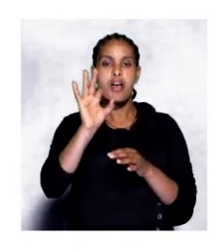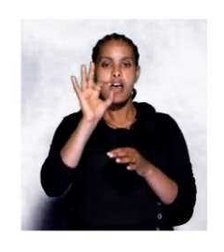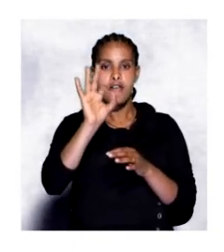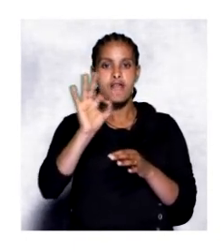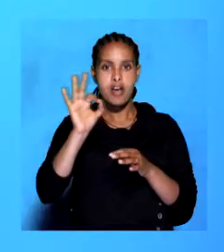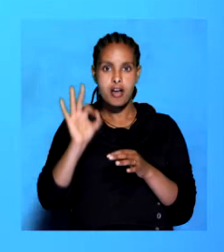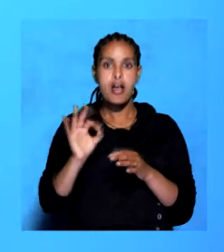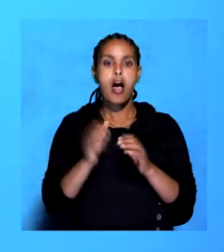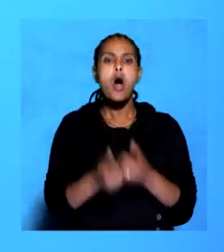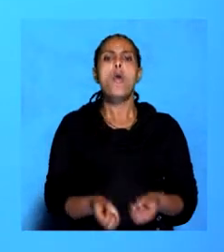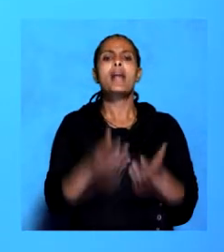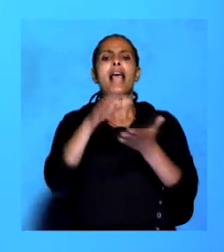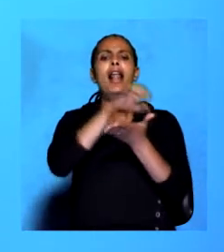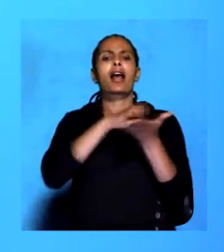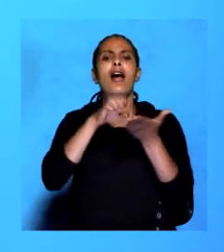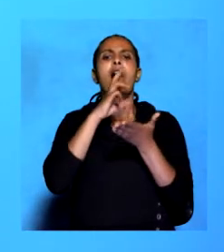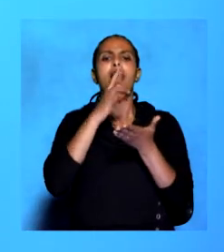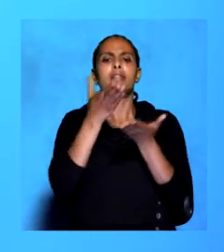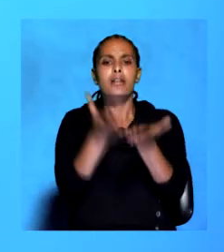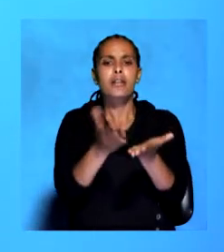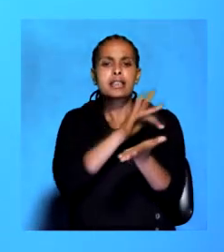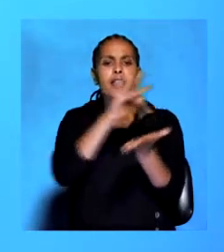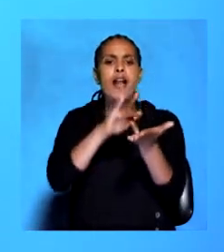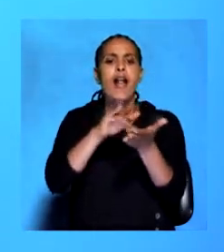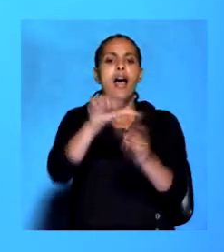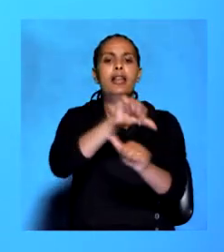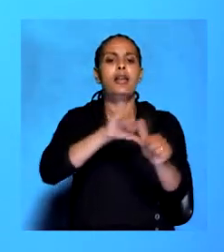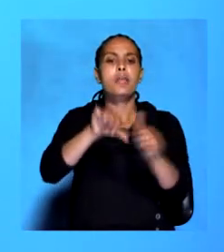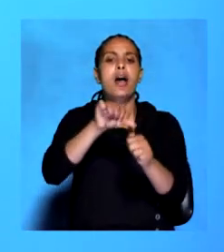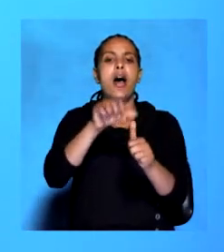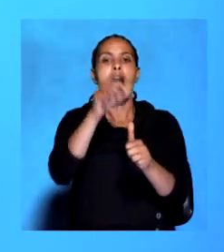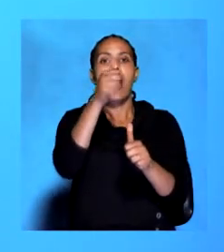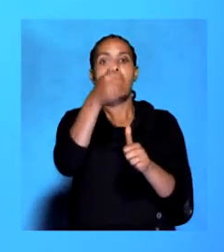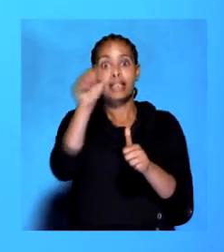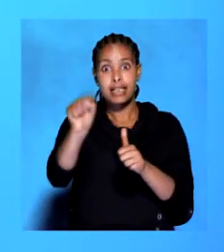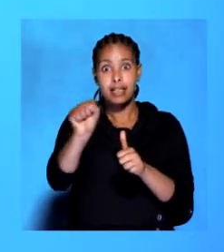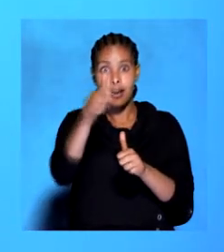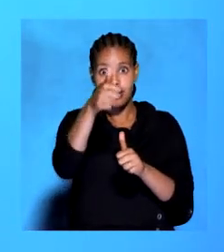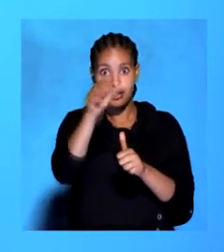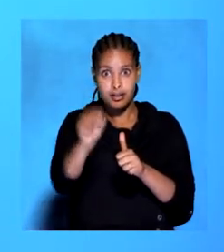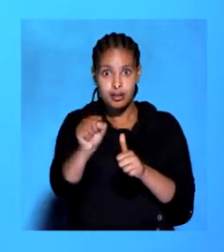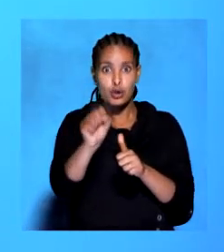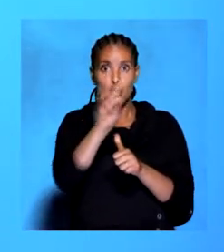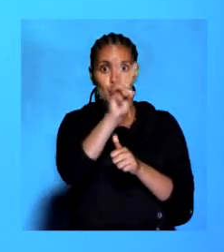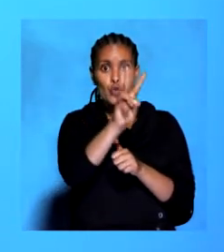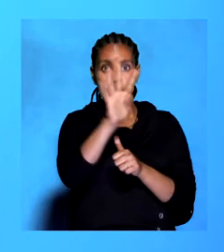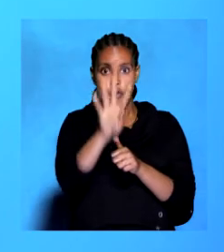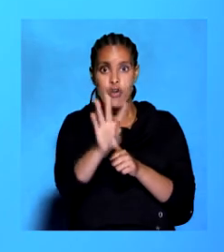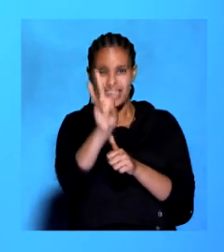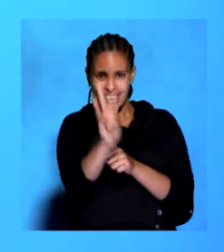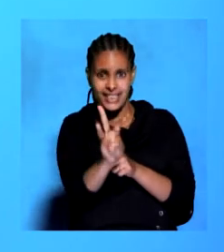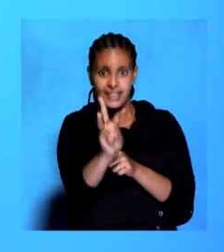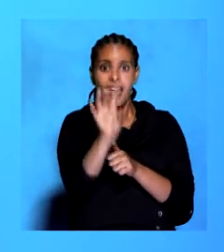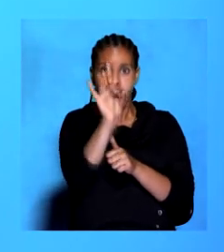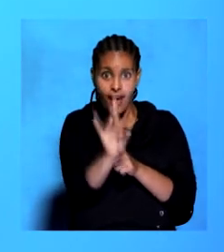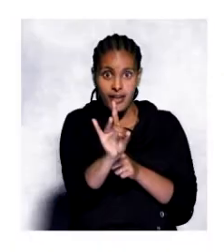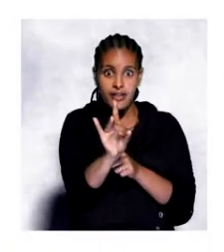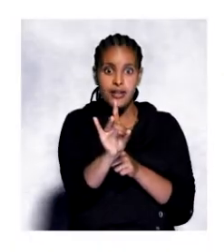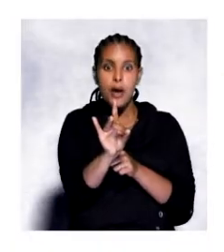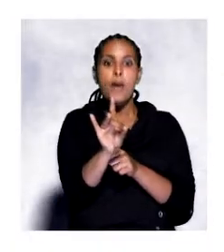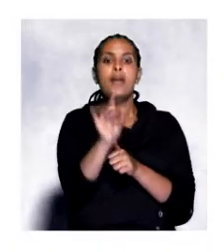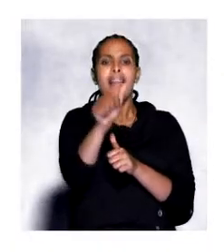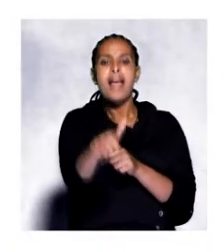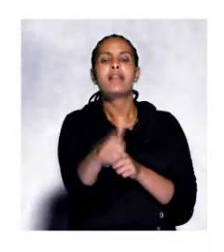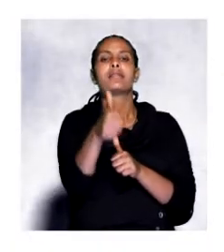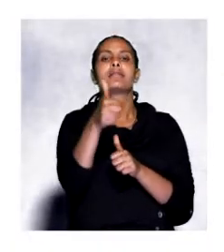F. How many electrons are there on the central atom, arsenic? 2, 4, 6, 8,